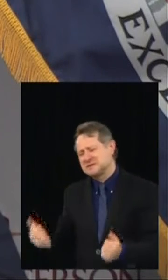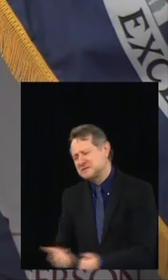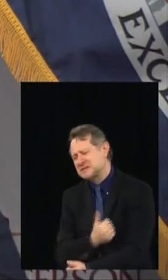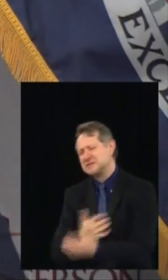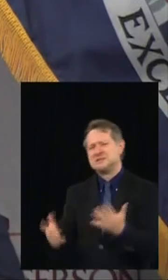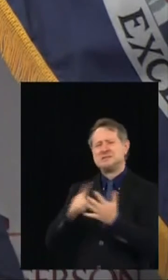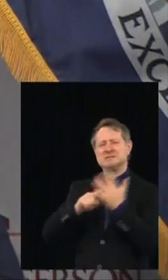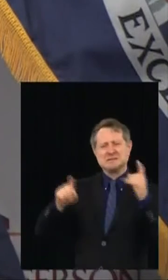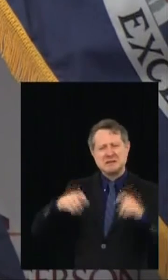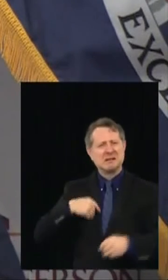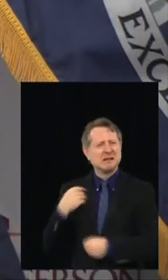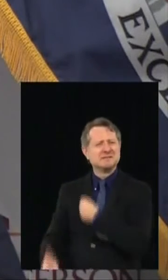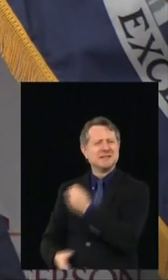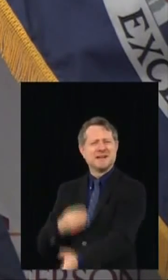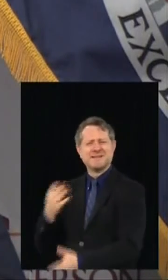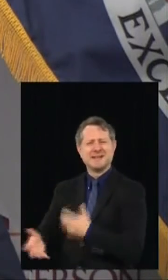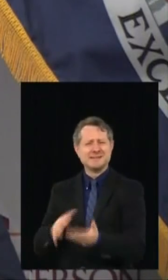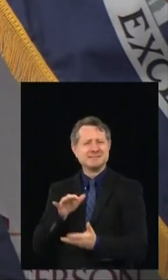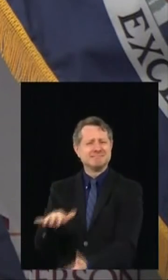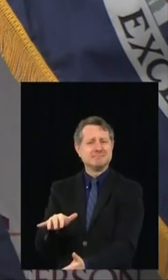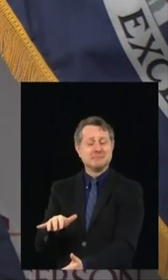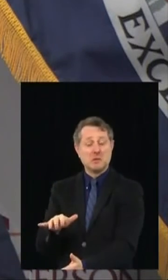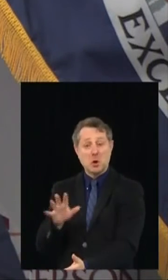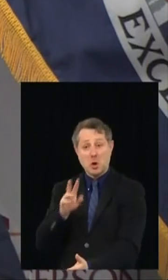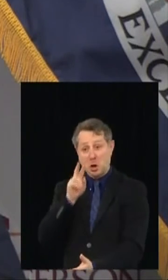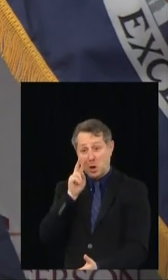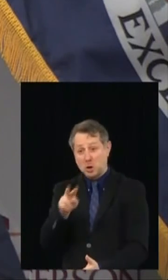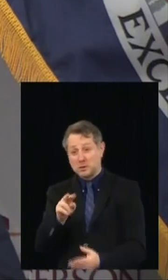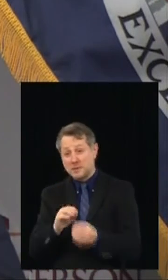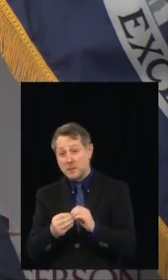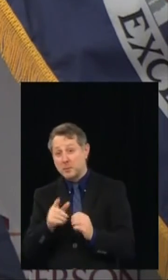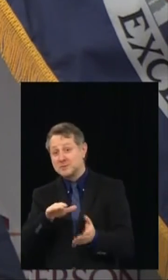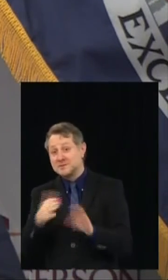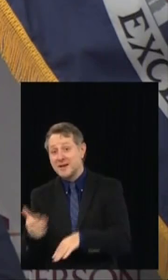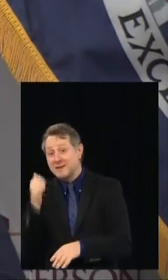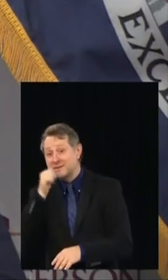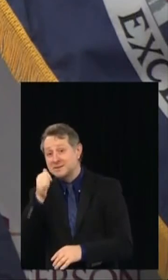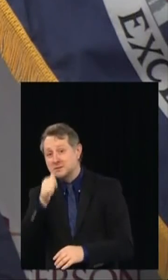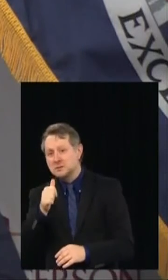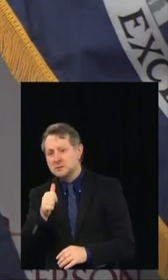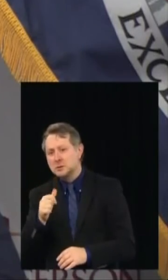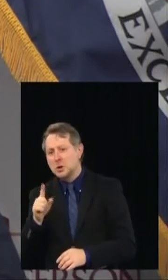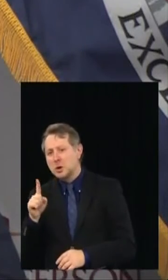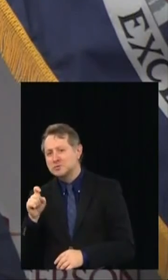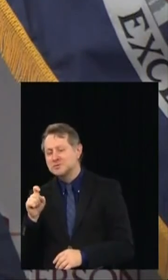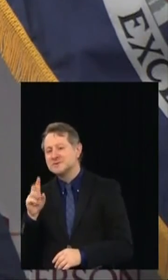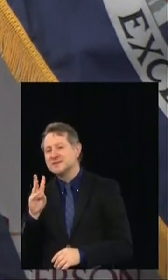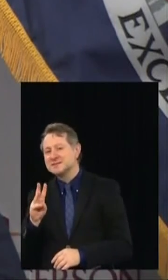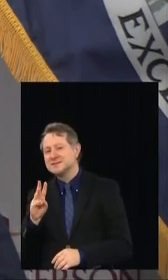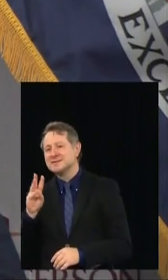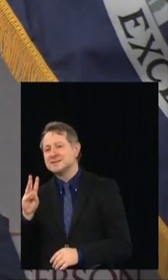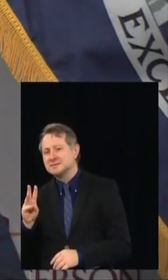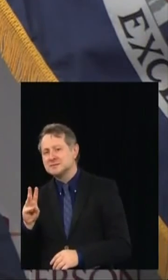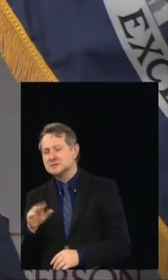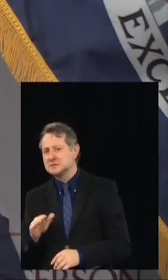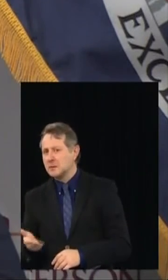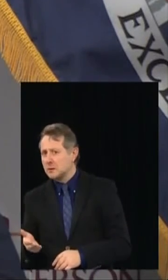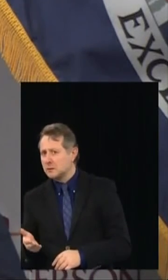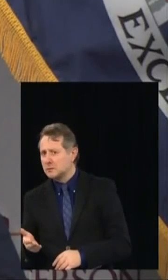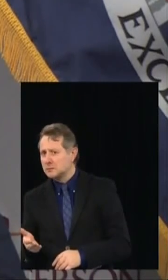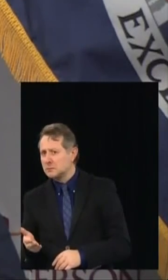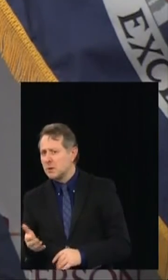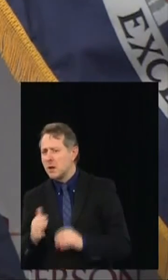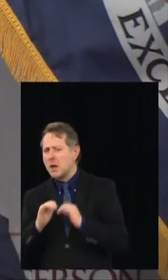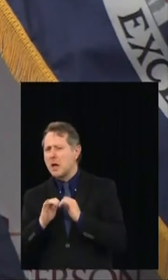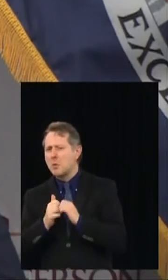right? We have to look at that death number every day. 166 people died. The only way you put your head on the pillow at night